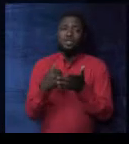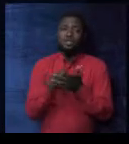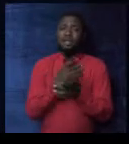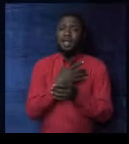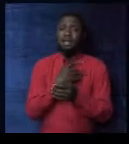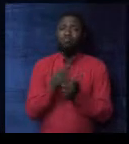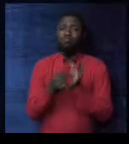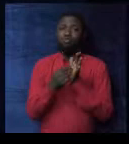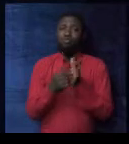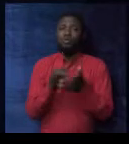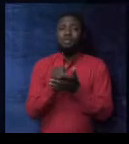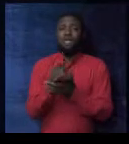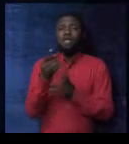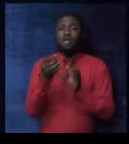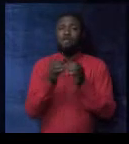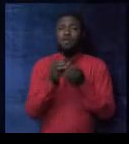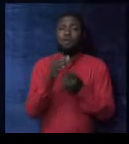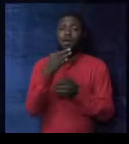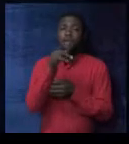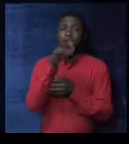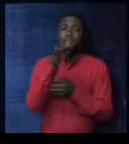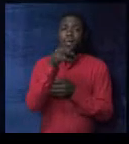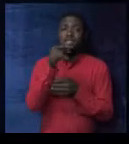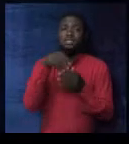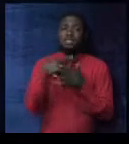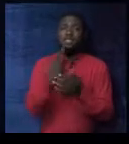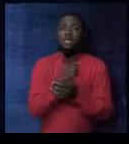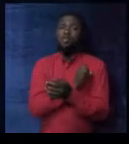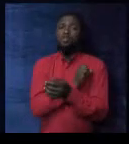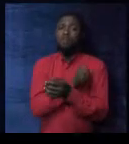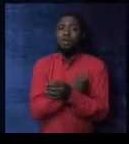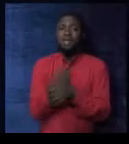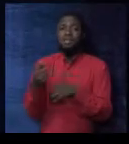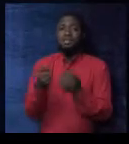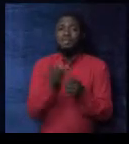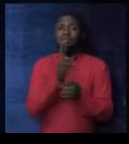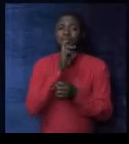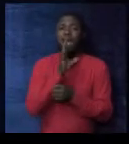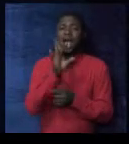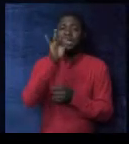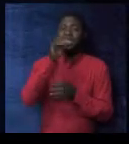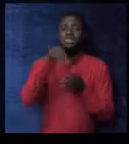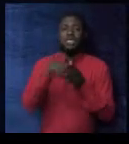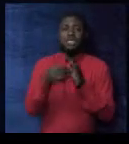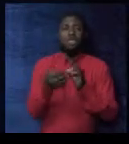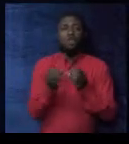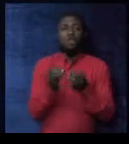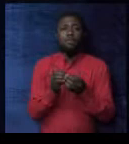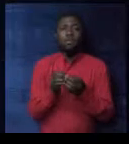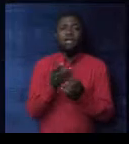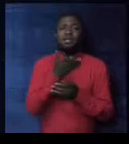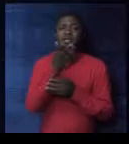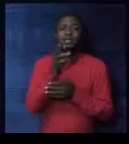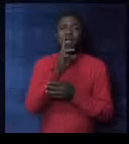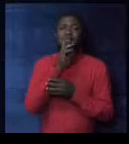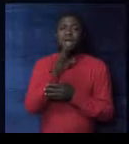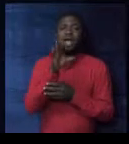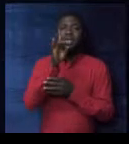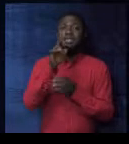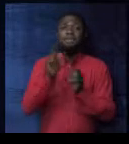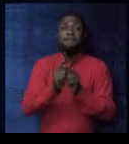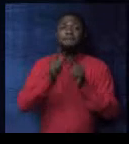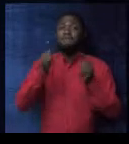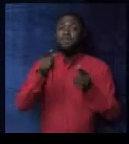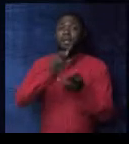prove it that the number of planets in the solar systems are 8 in number. There are